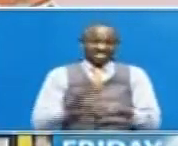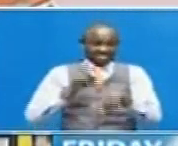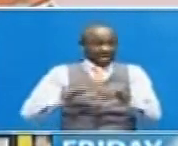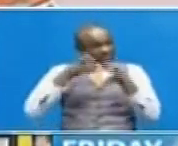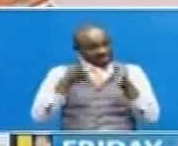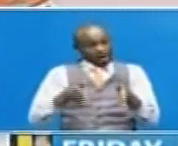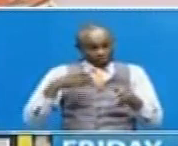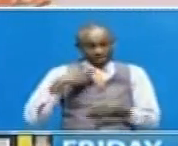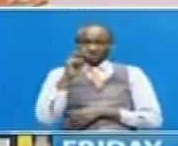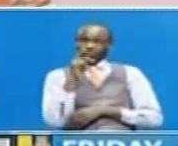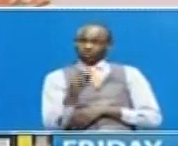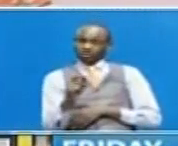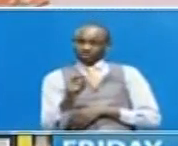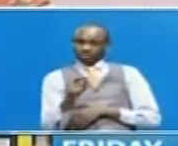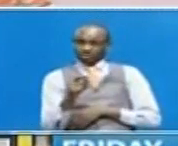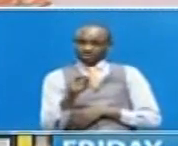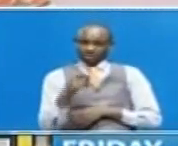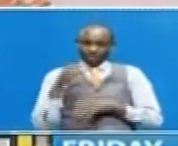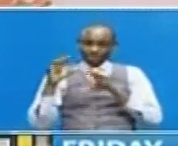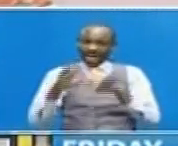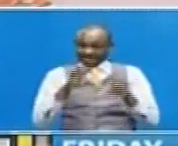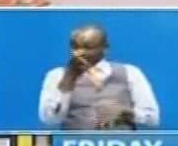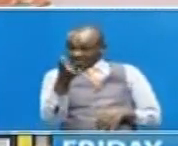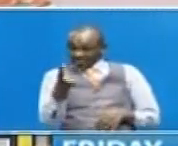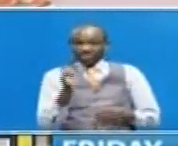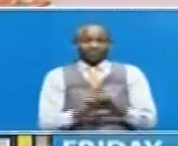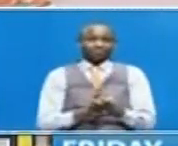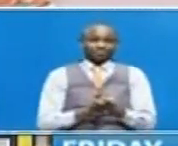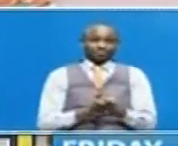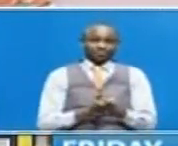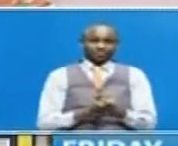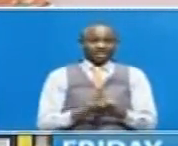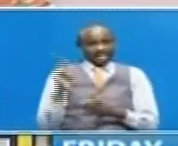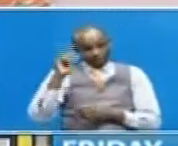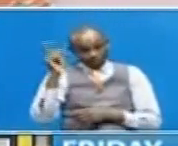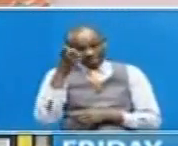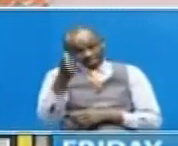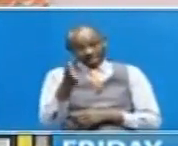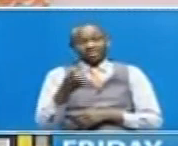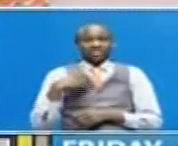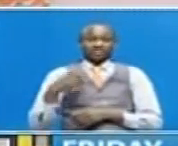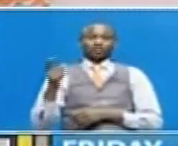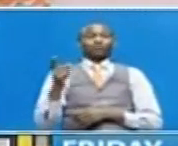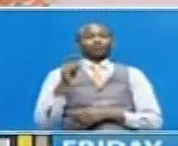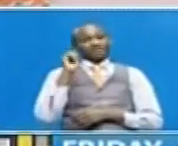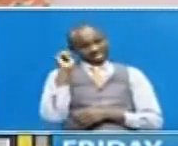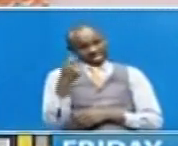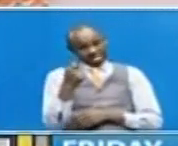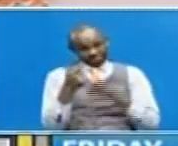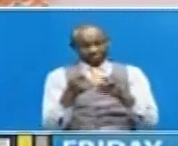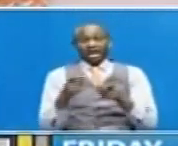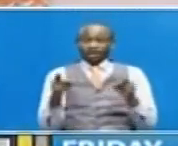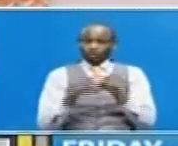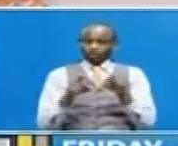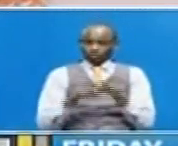we are looking at the market surrounding the Nairobi, which is the capital of the country and